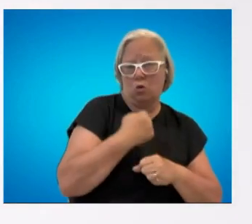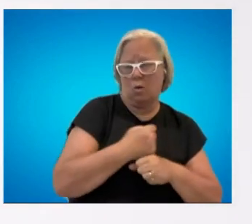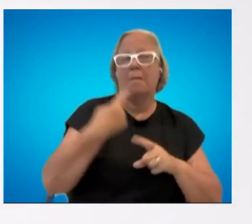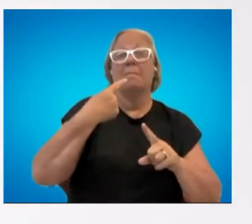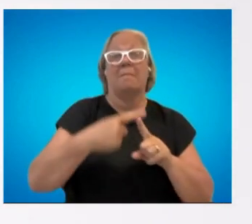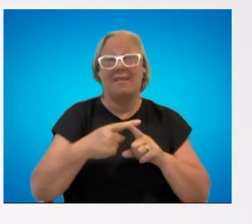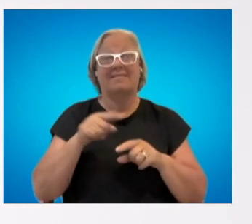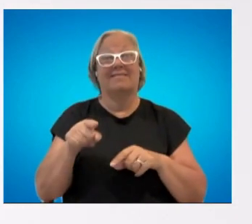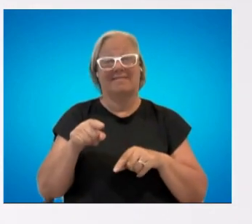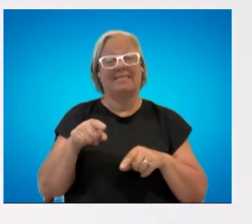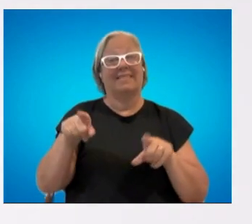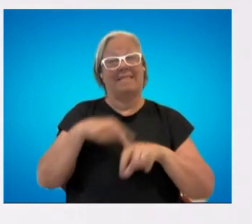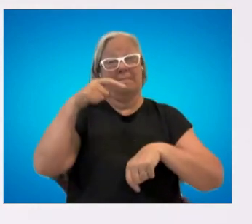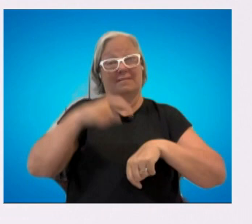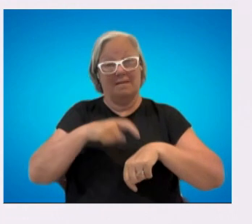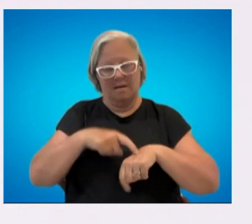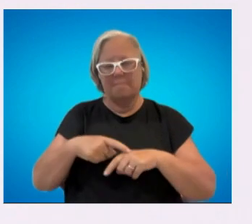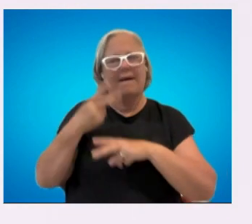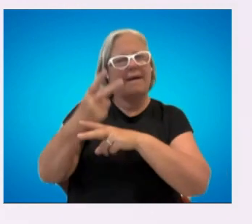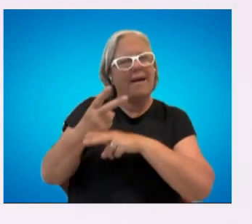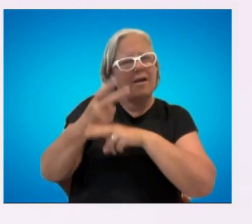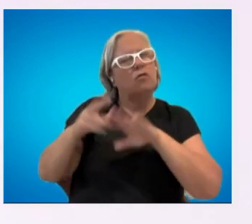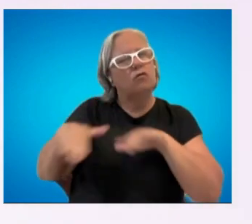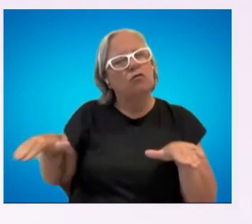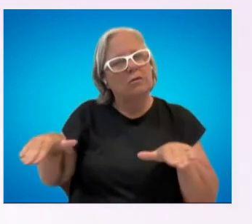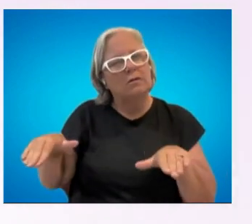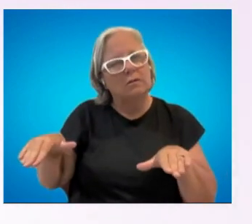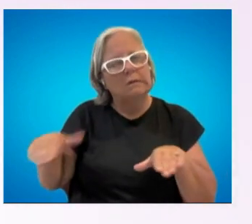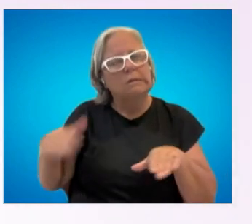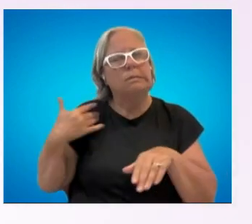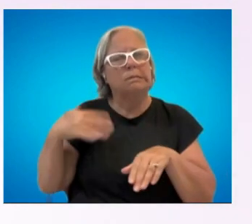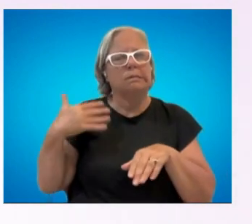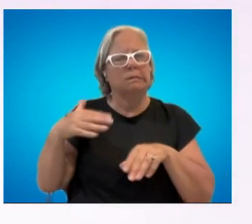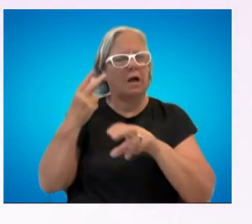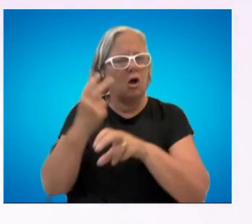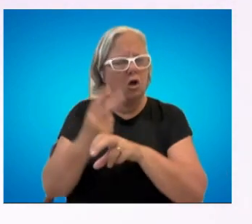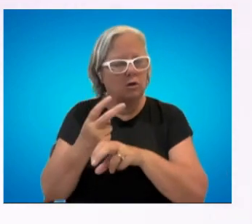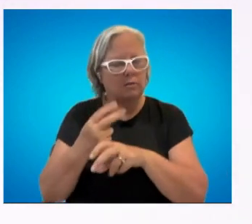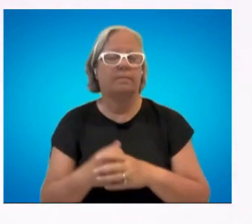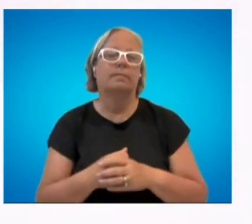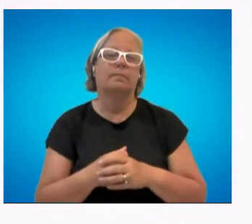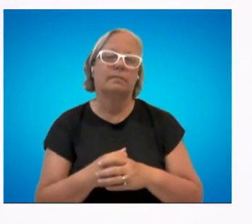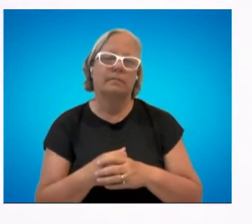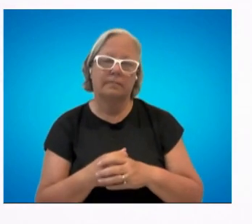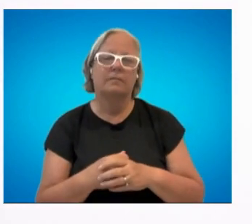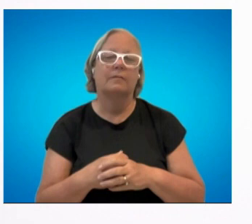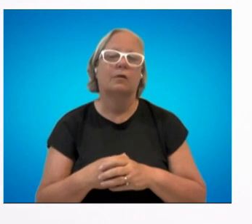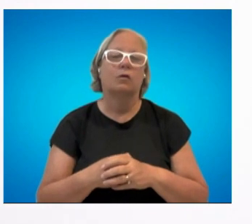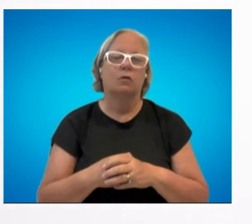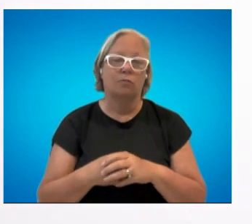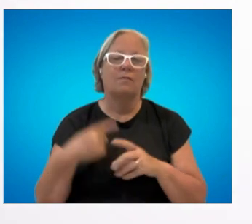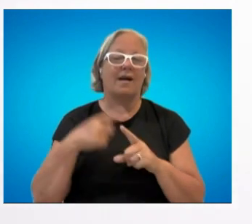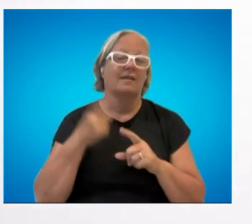this data is even higher for lone parents, as nearly 4 out of 10 lone parents experience